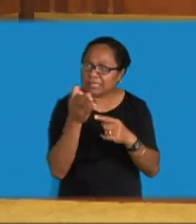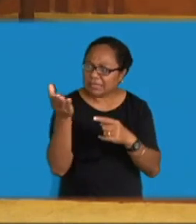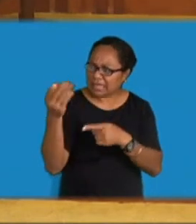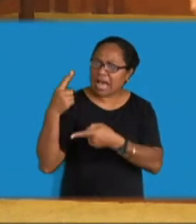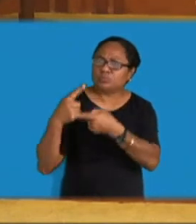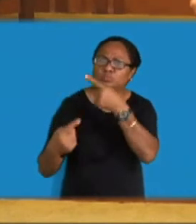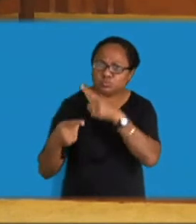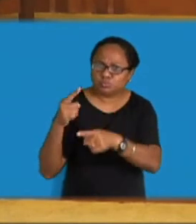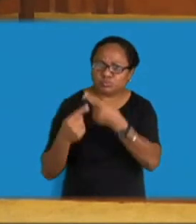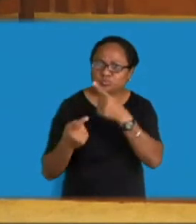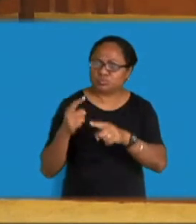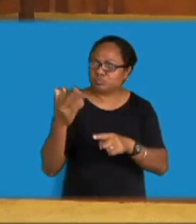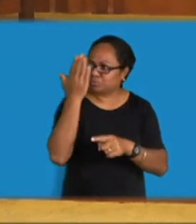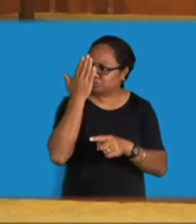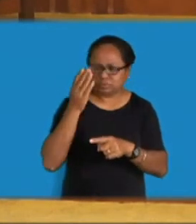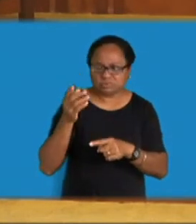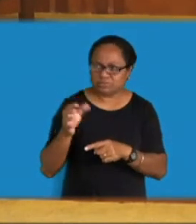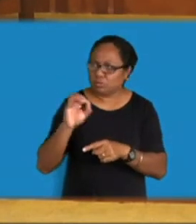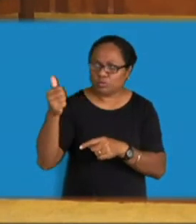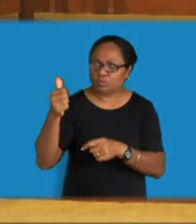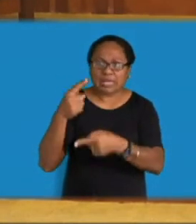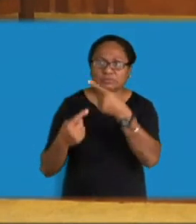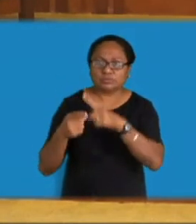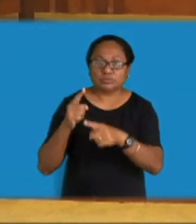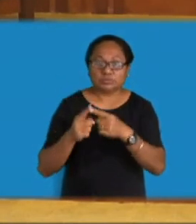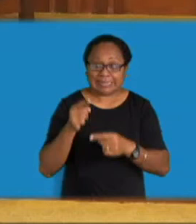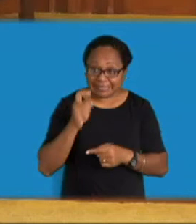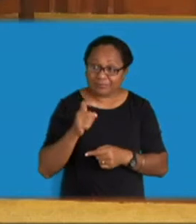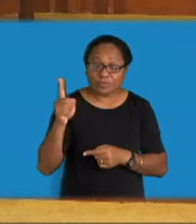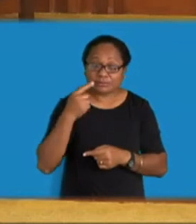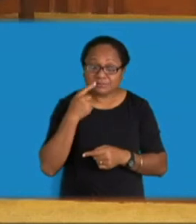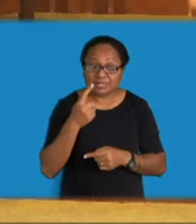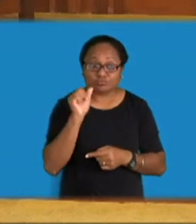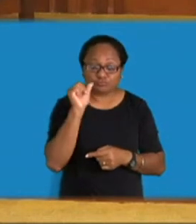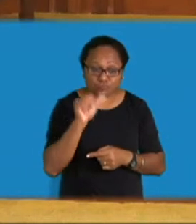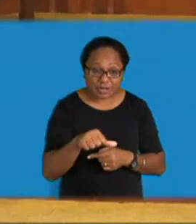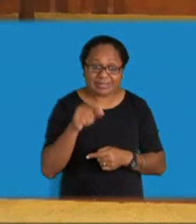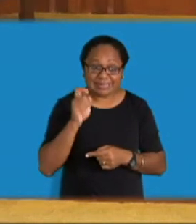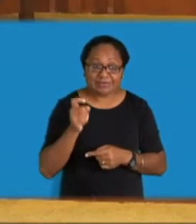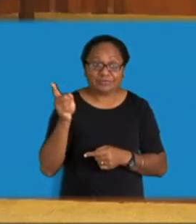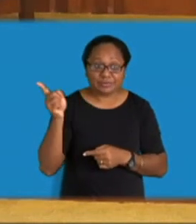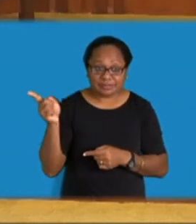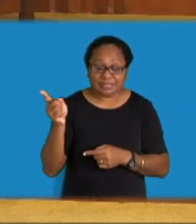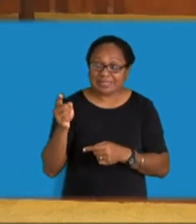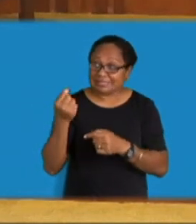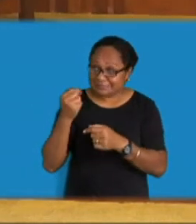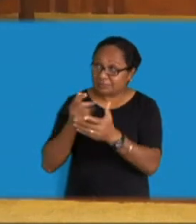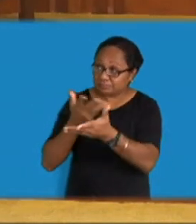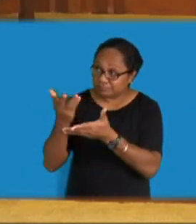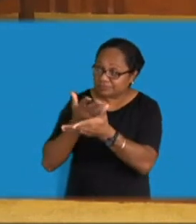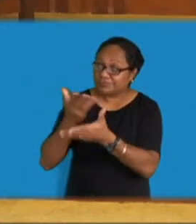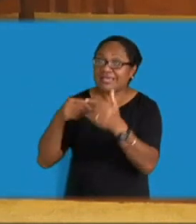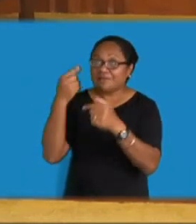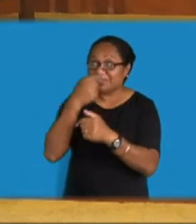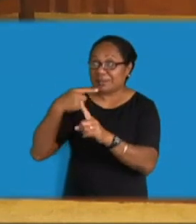to say that the notice came late. If what the Minister is saying is correct, if they are still engaged with the PESA Plus negotiation, then they